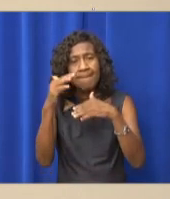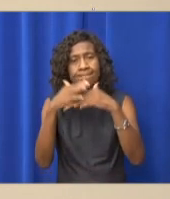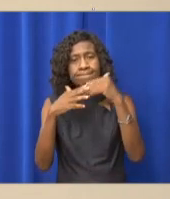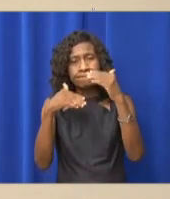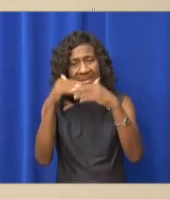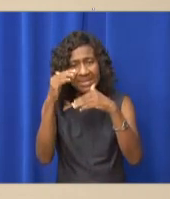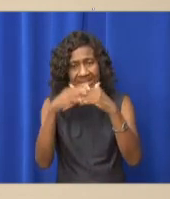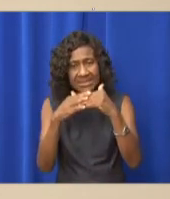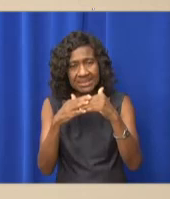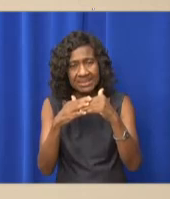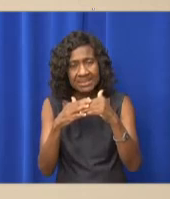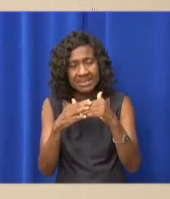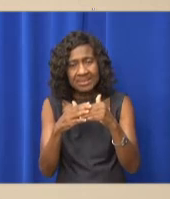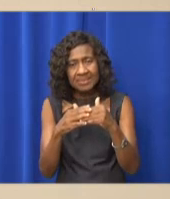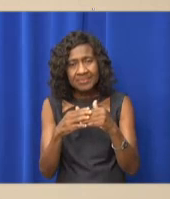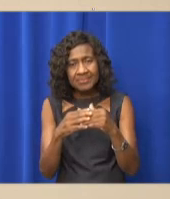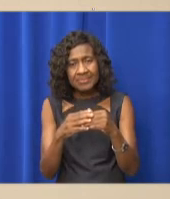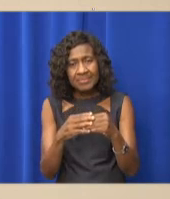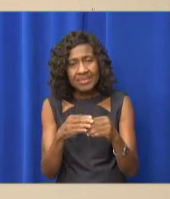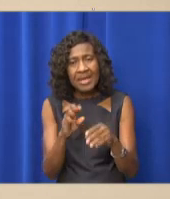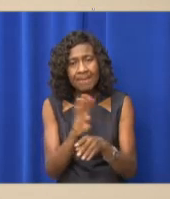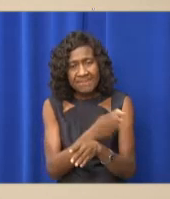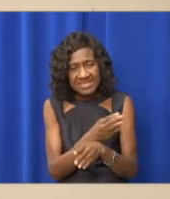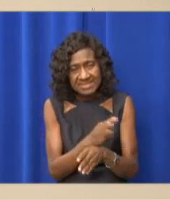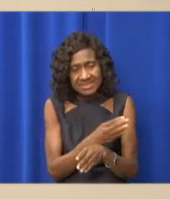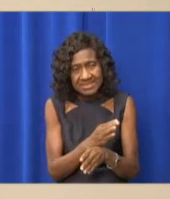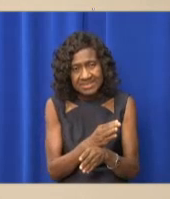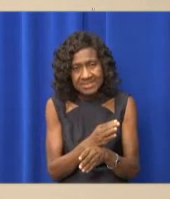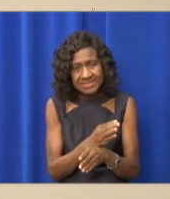industry, that part of the economy, where there are actually